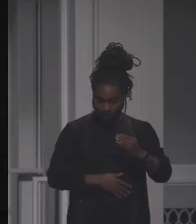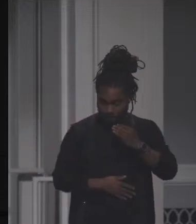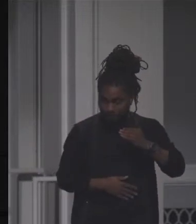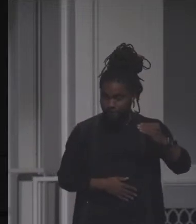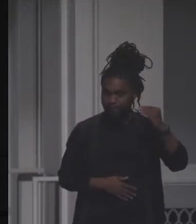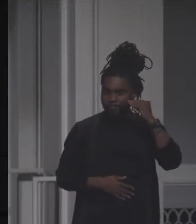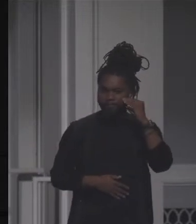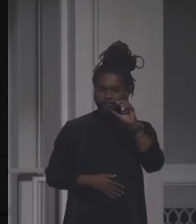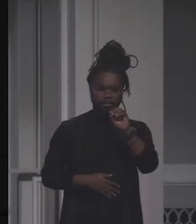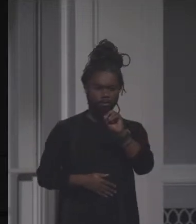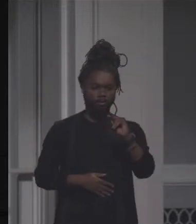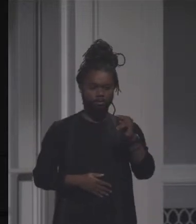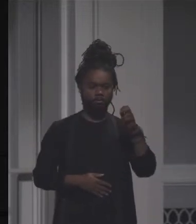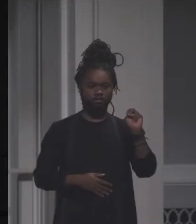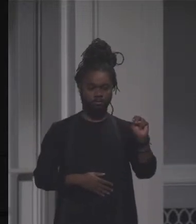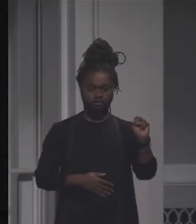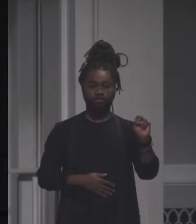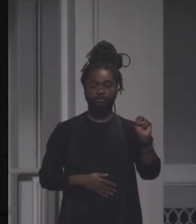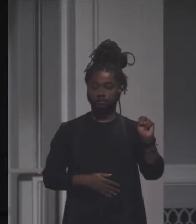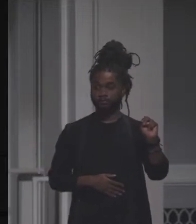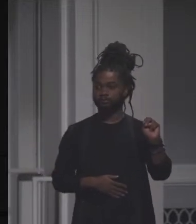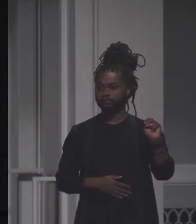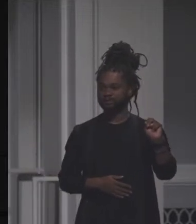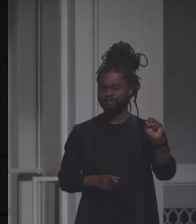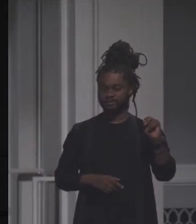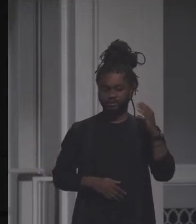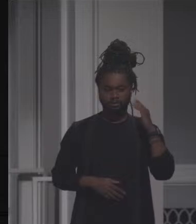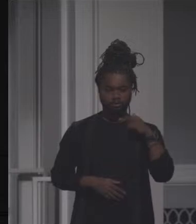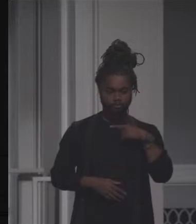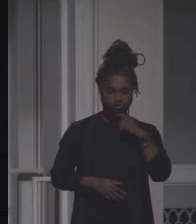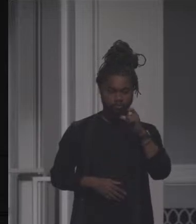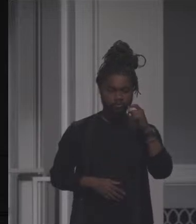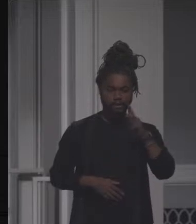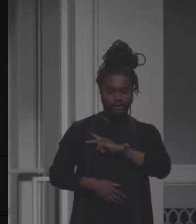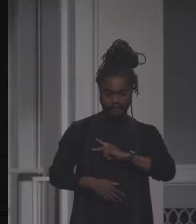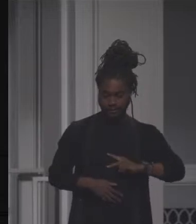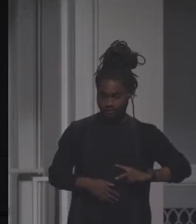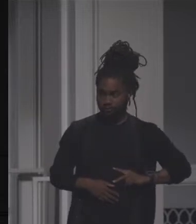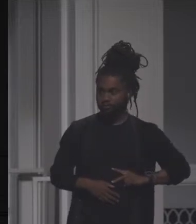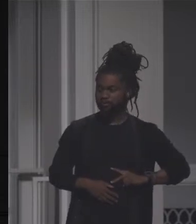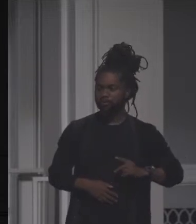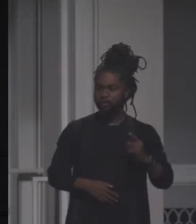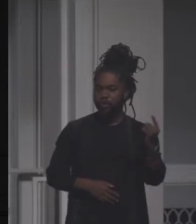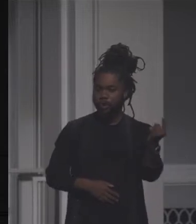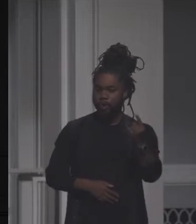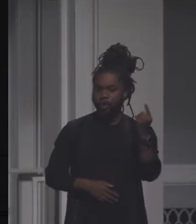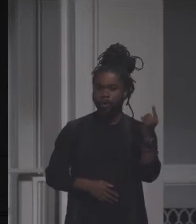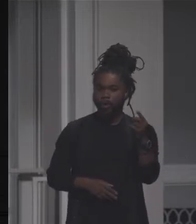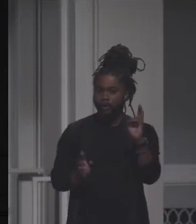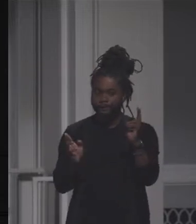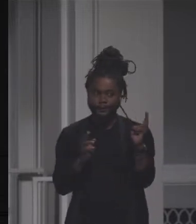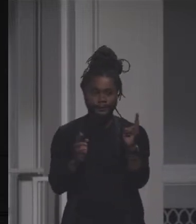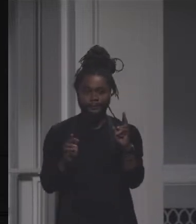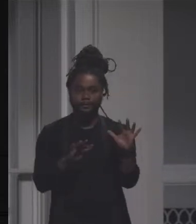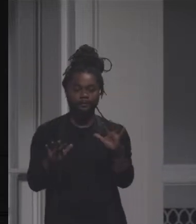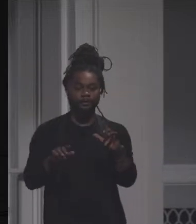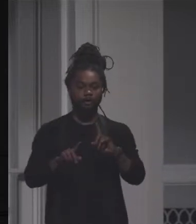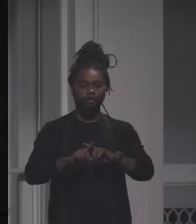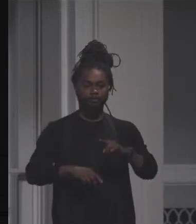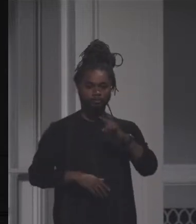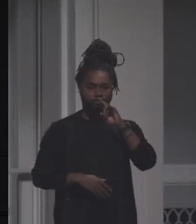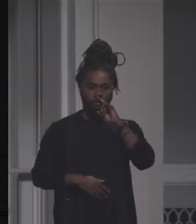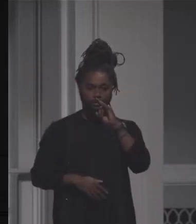Onan, some leftwise cousin of Ceredig king, always hurried, but the